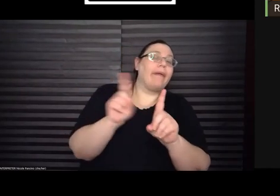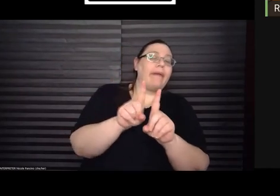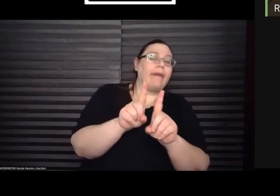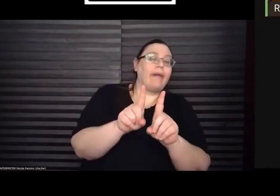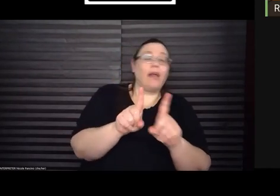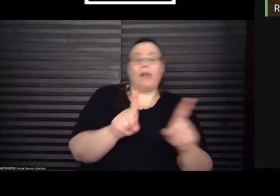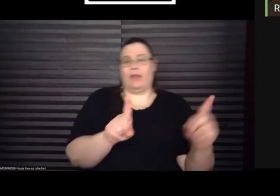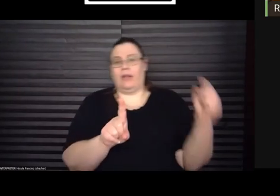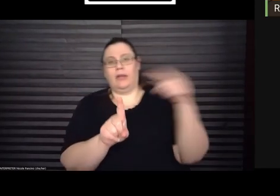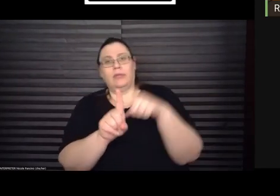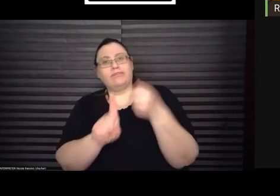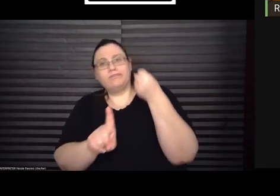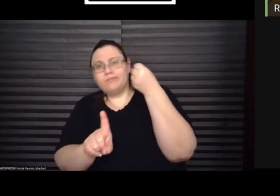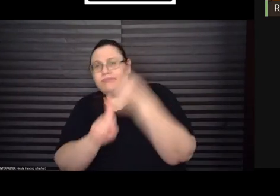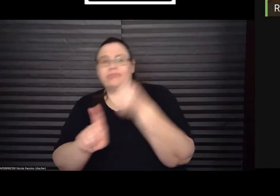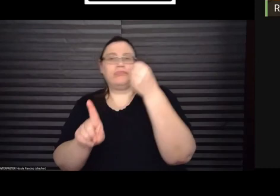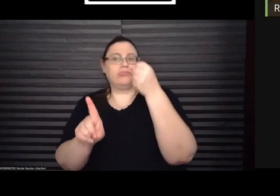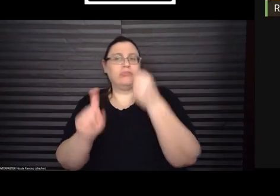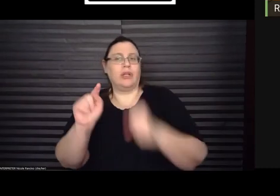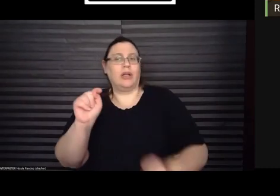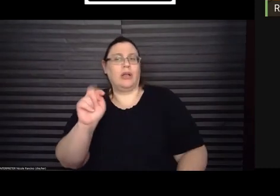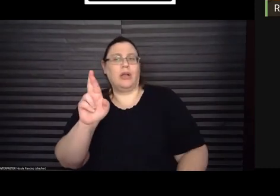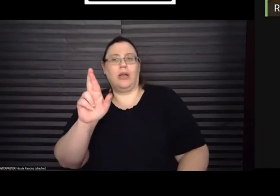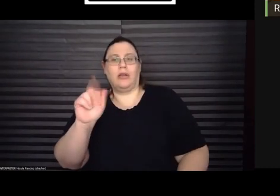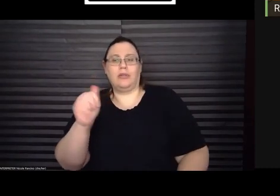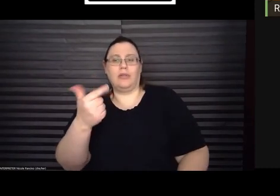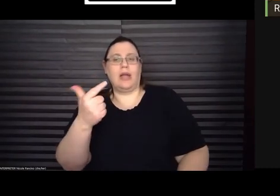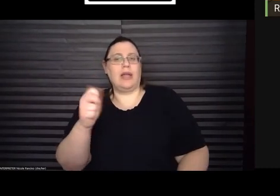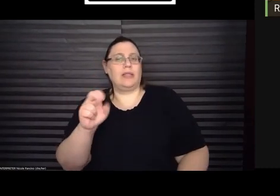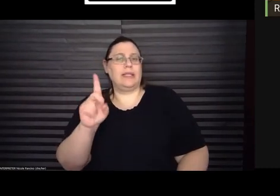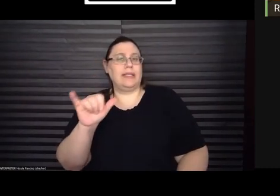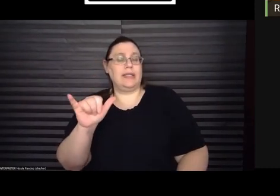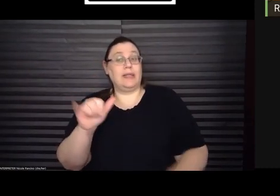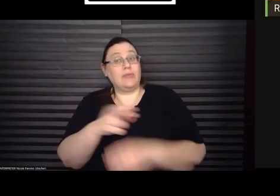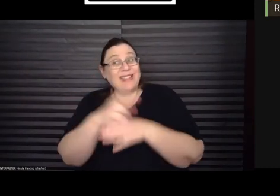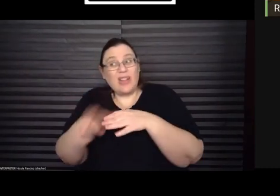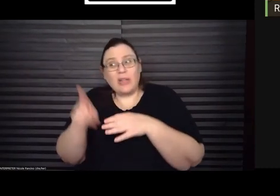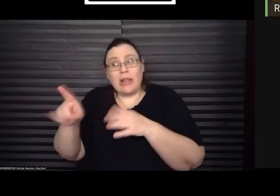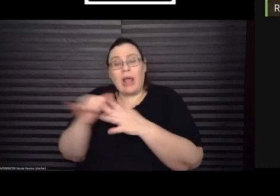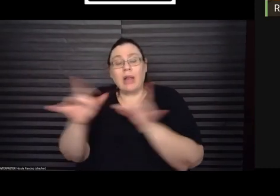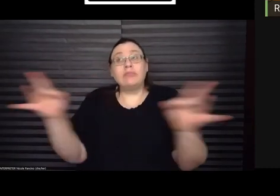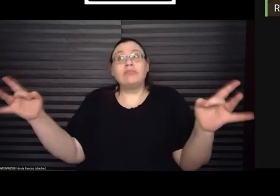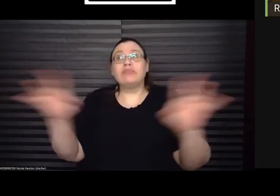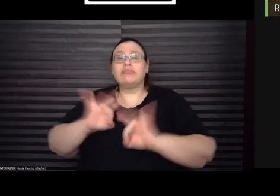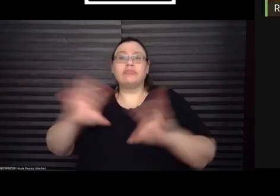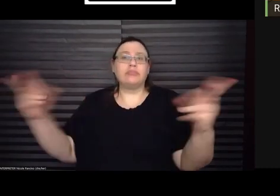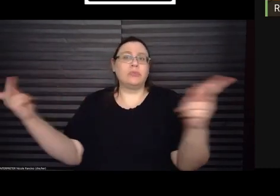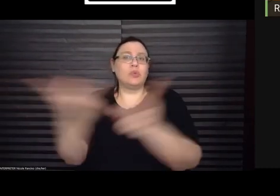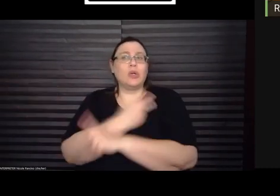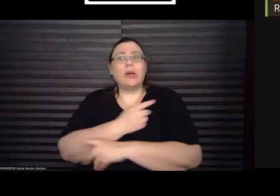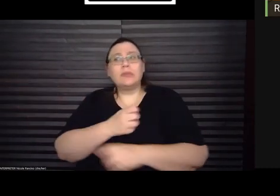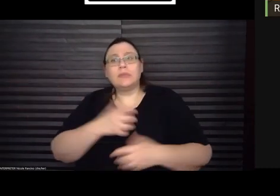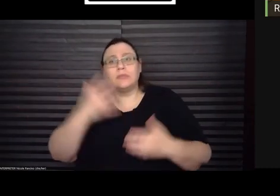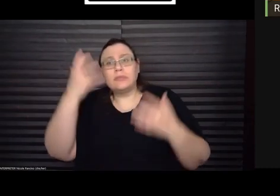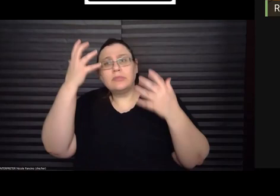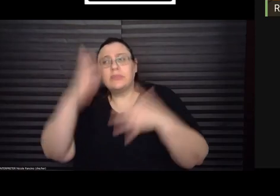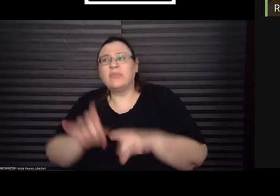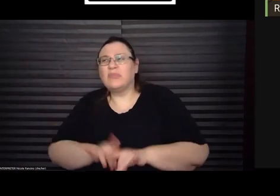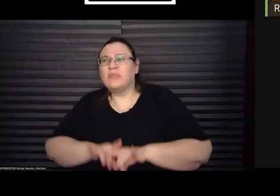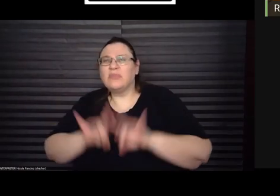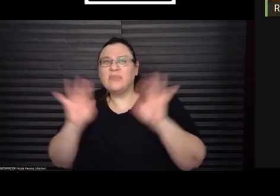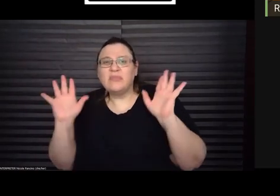and then, you know, you get hit with the tragedy, and so as a result, the tragedy is more tragic, right? You know, because